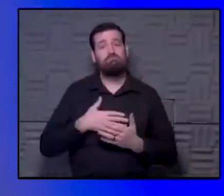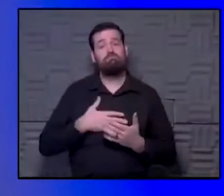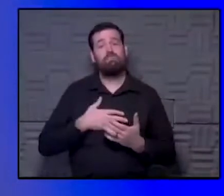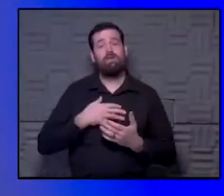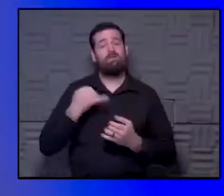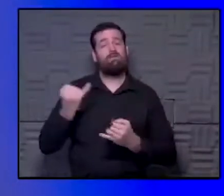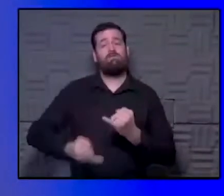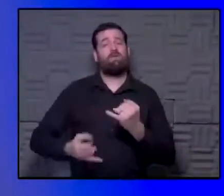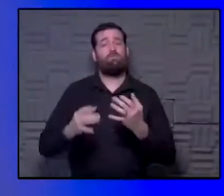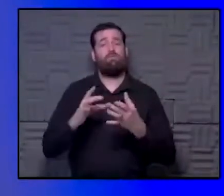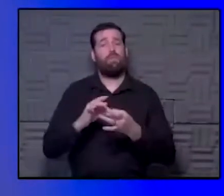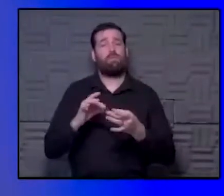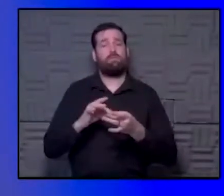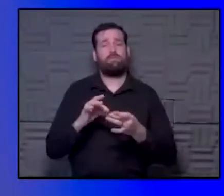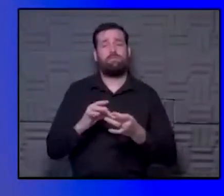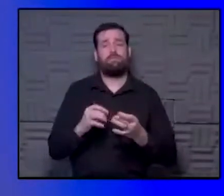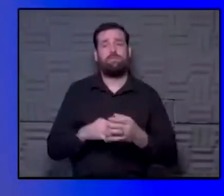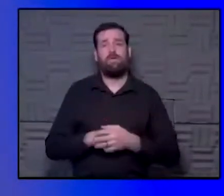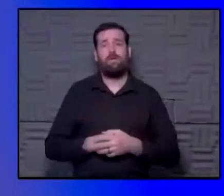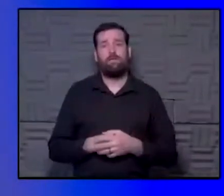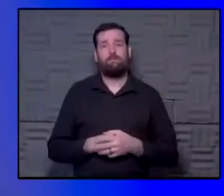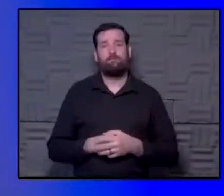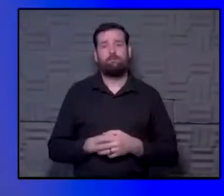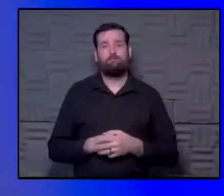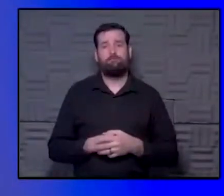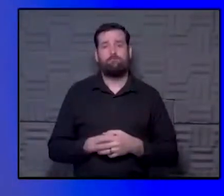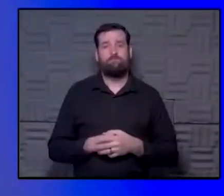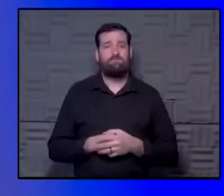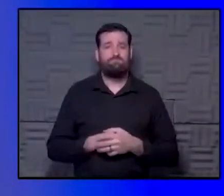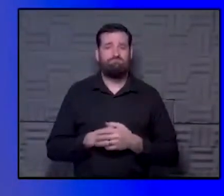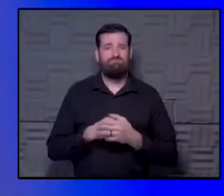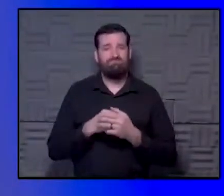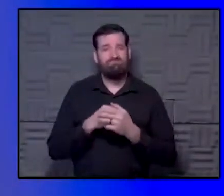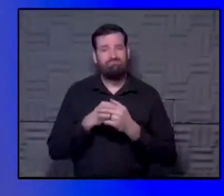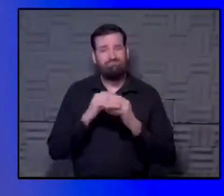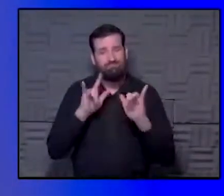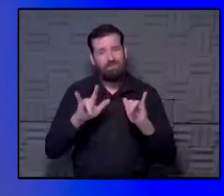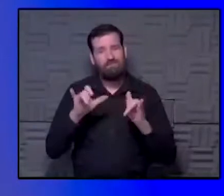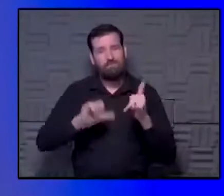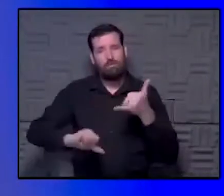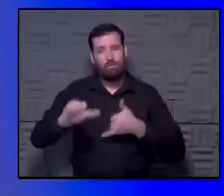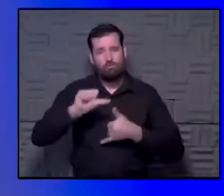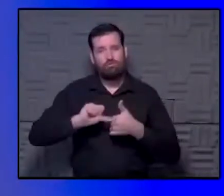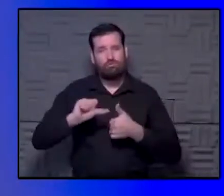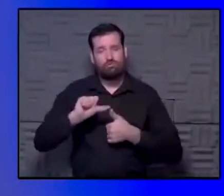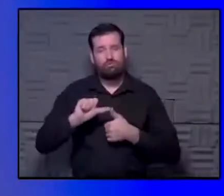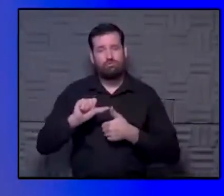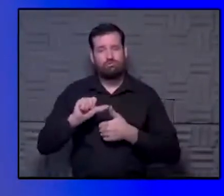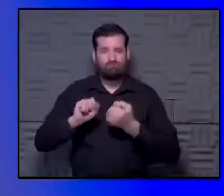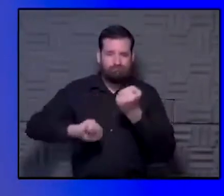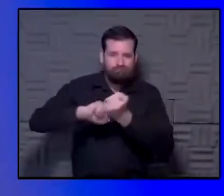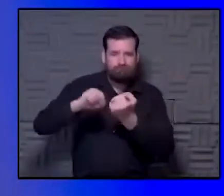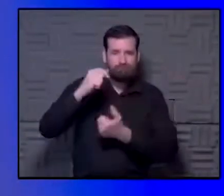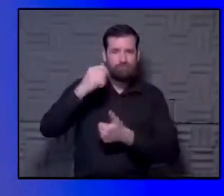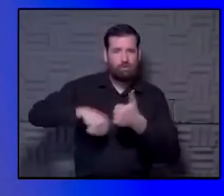thoughts are love each other, be there for one